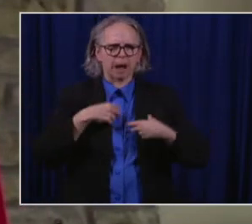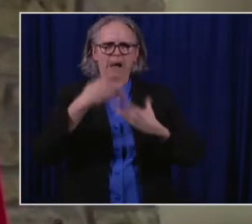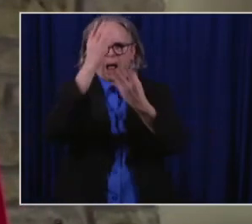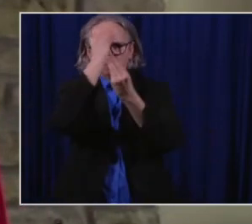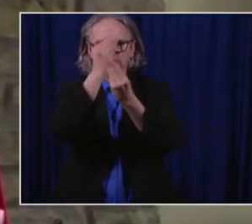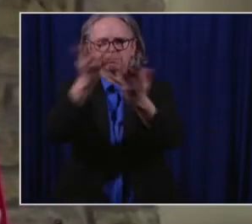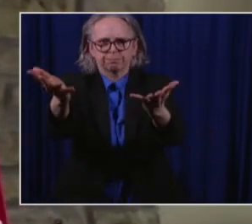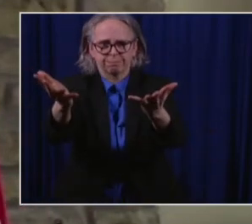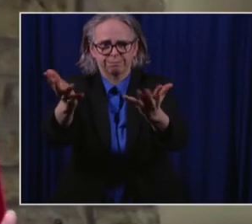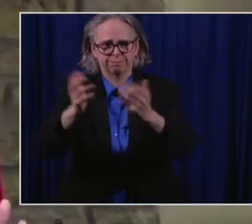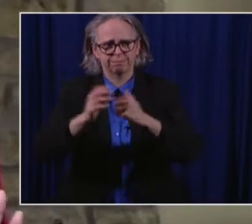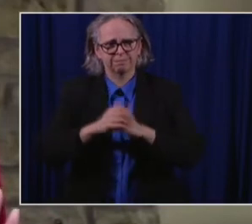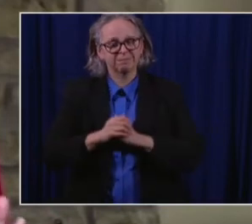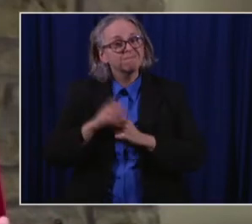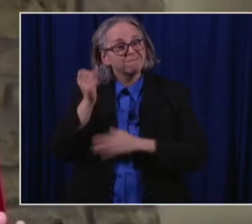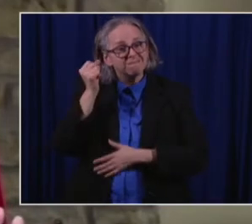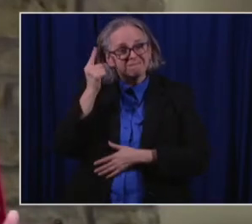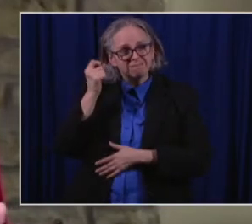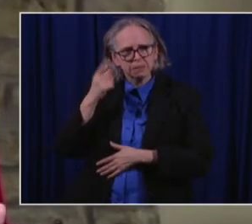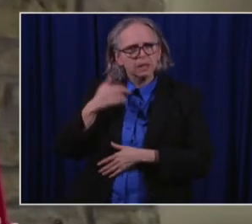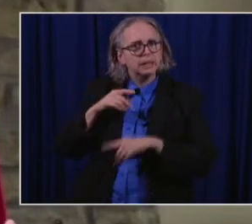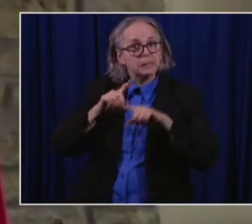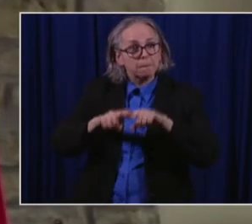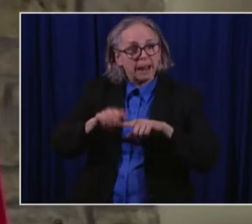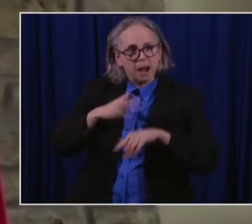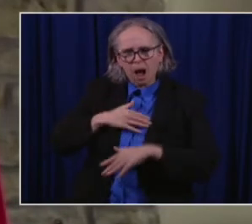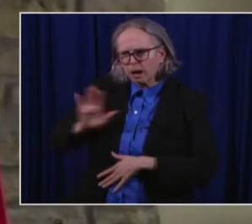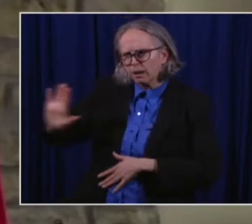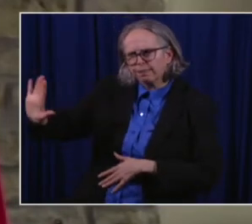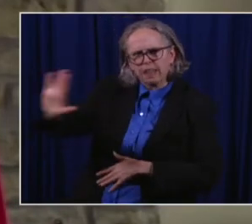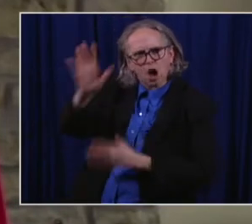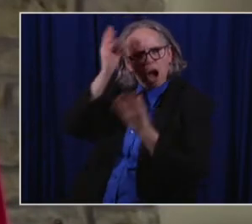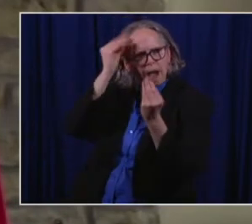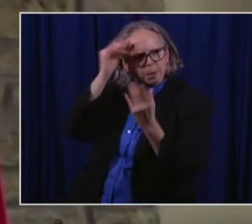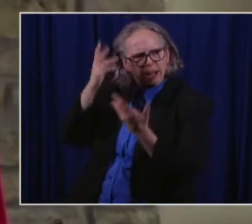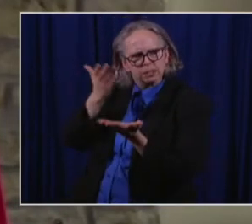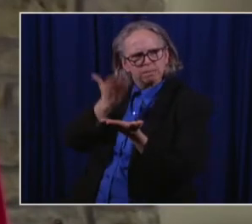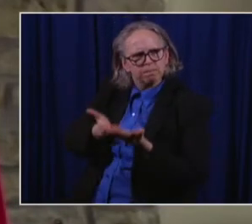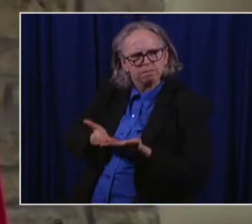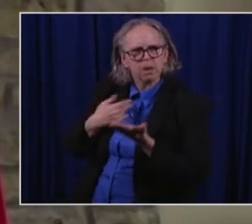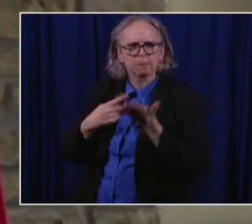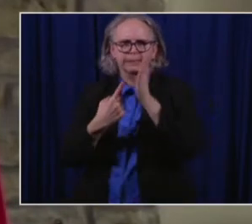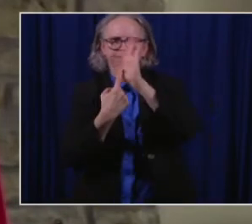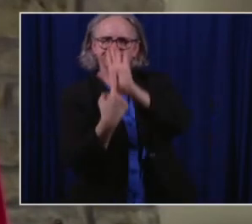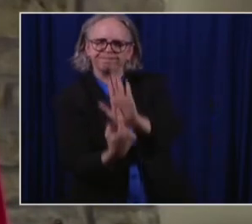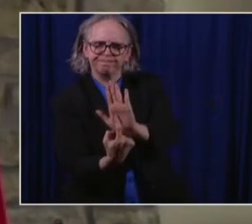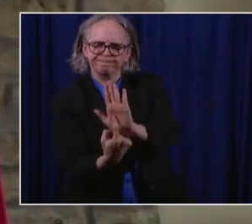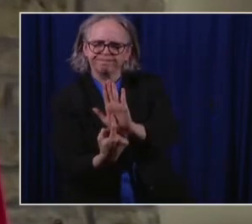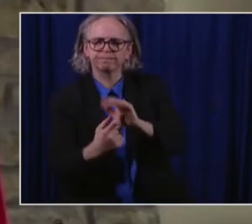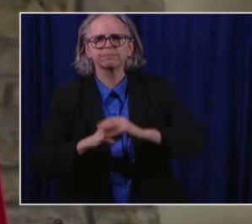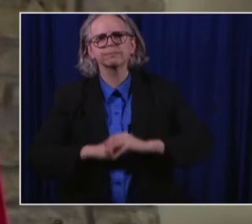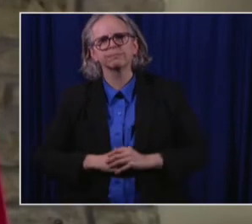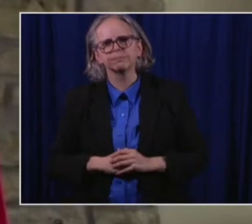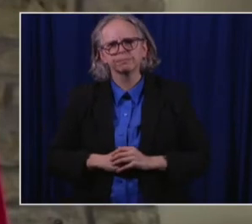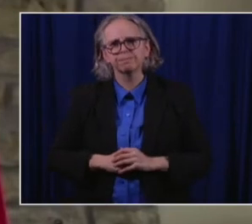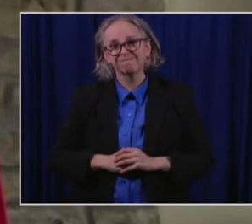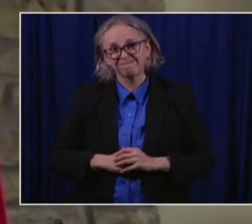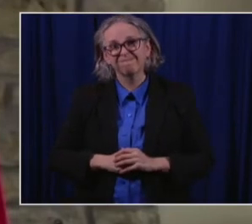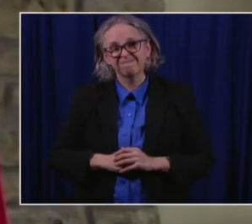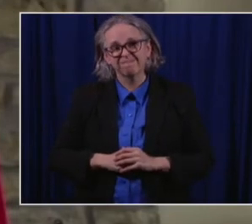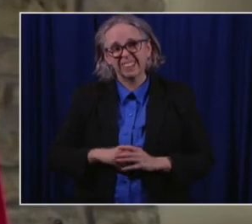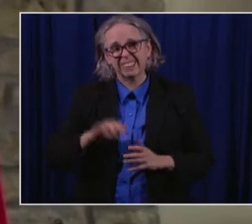rely on what the best experts say, and that's what we quote in the veto message.